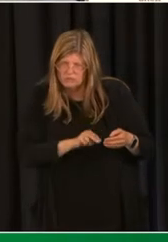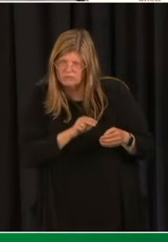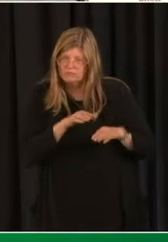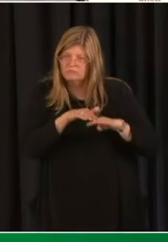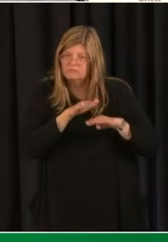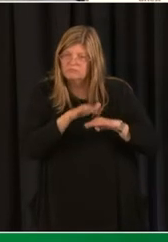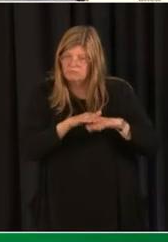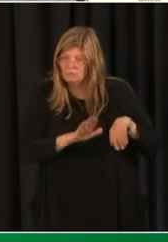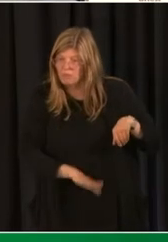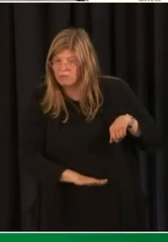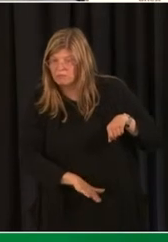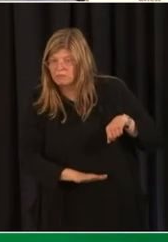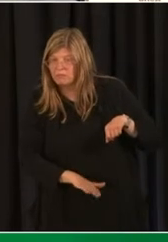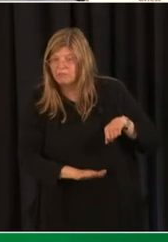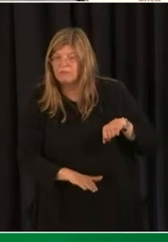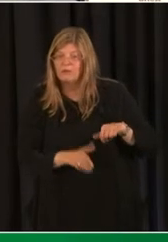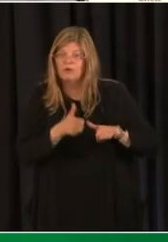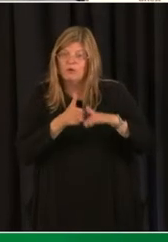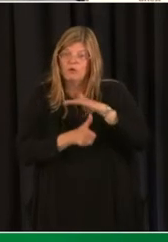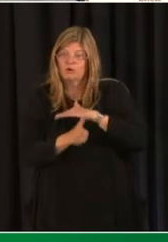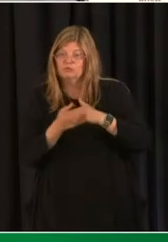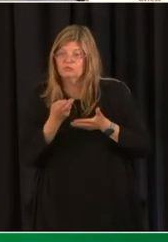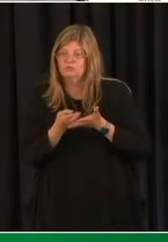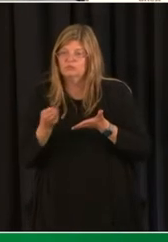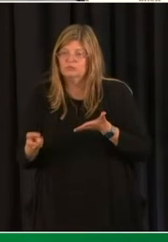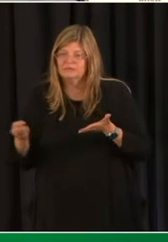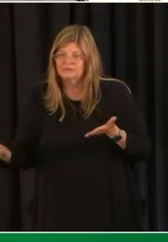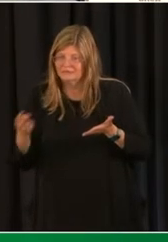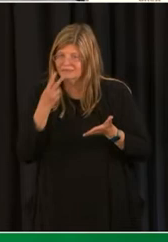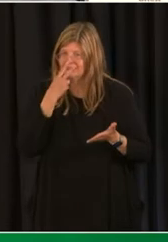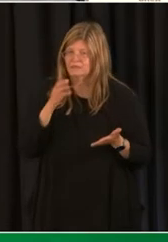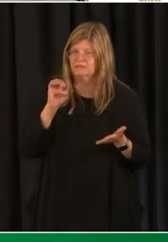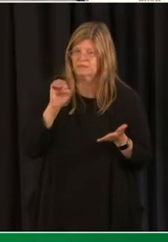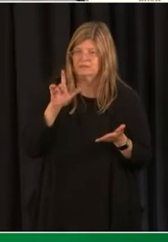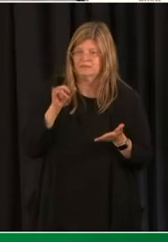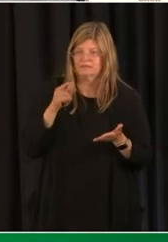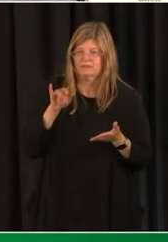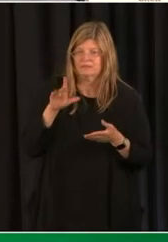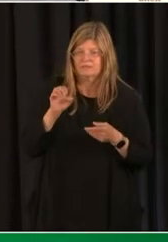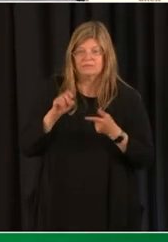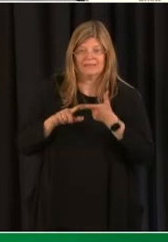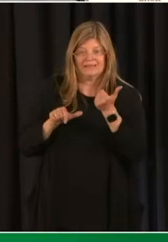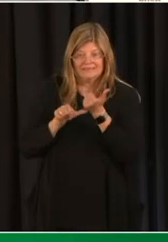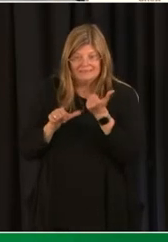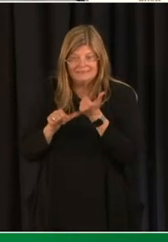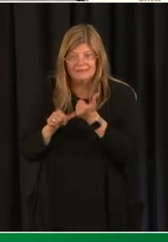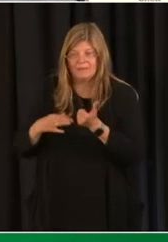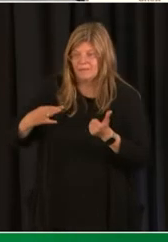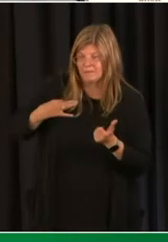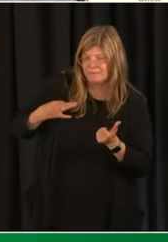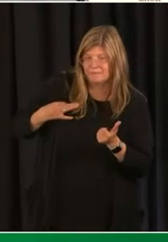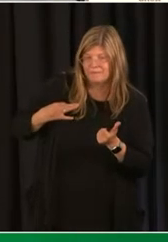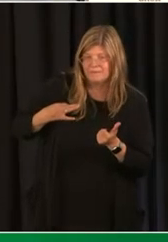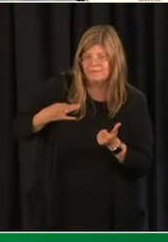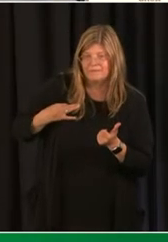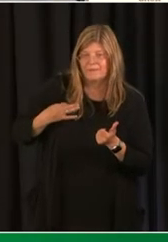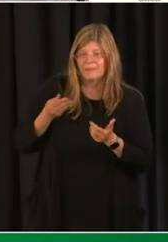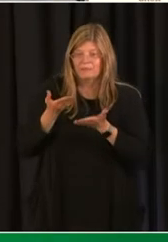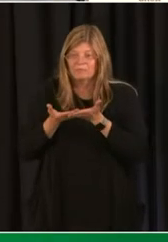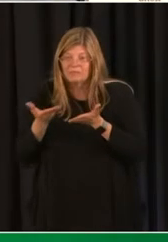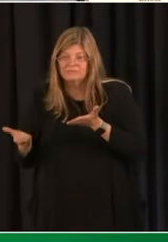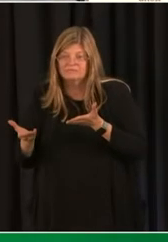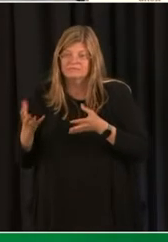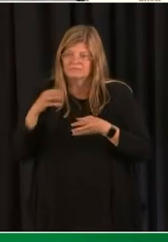bottom of the website under resources, you can see the application and the application assistance materials